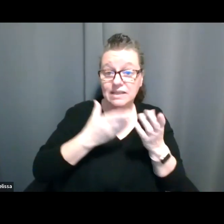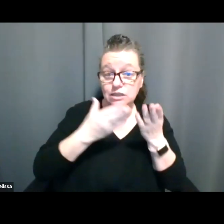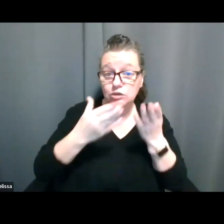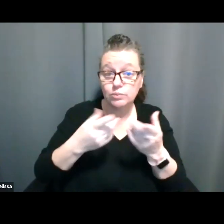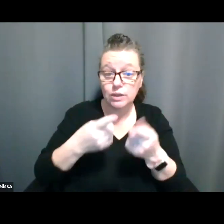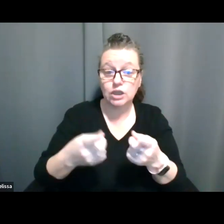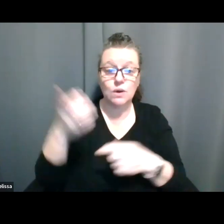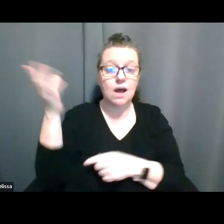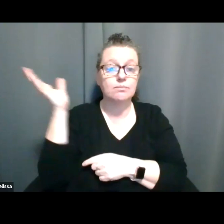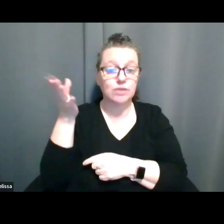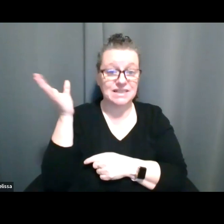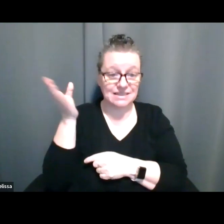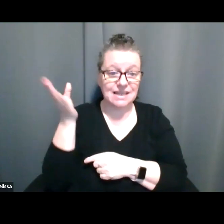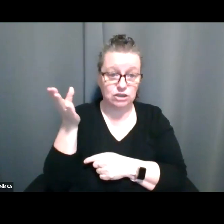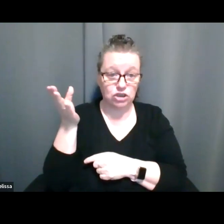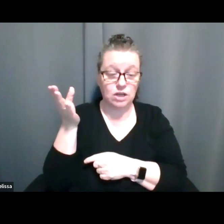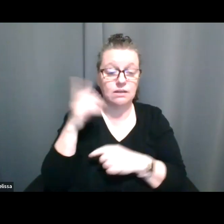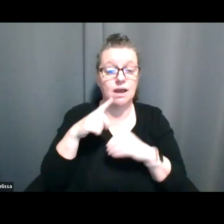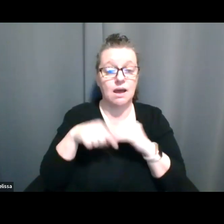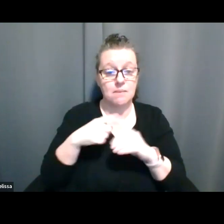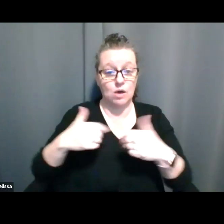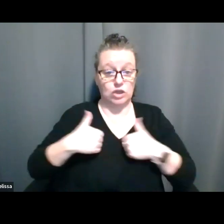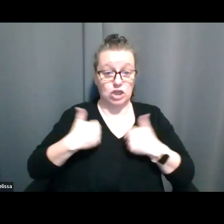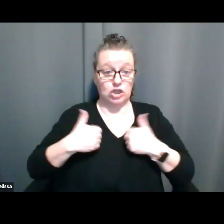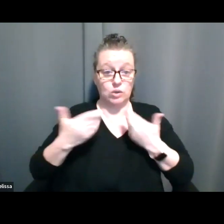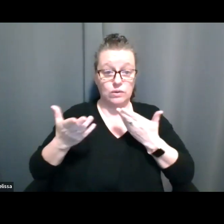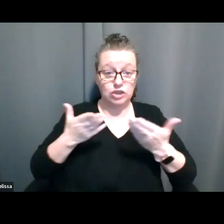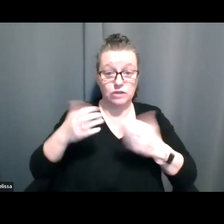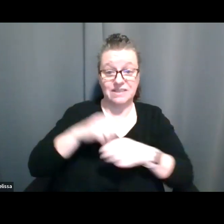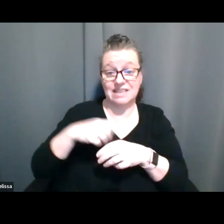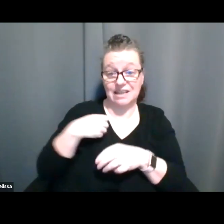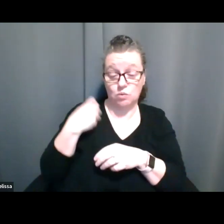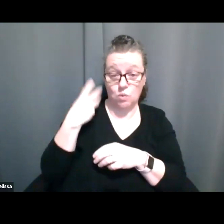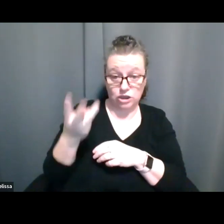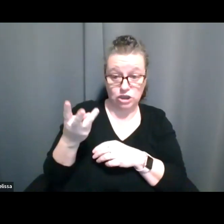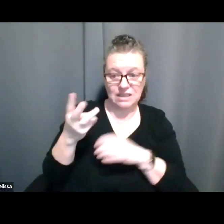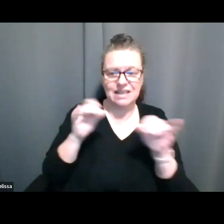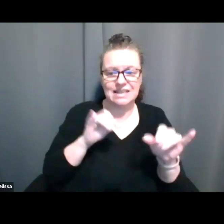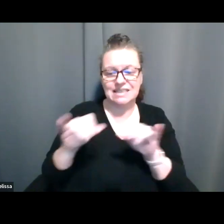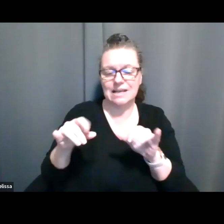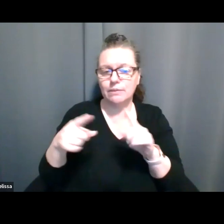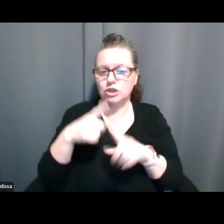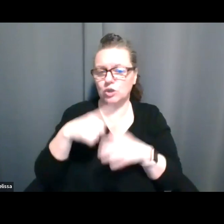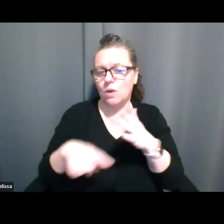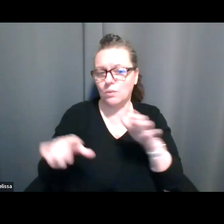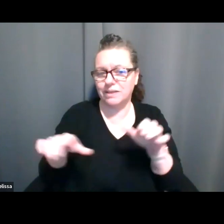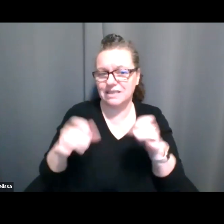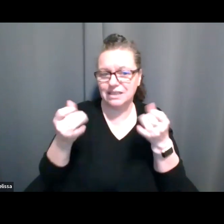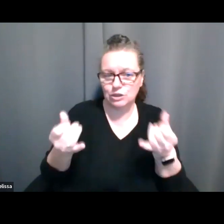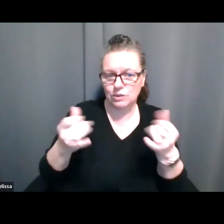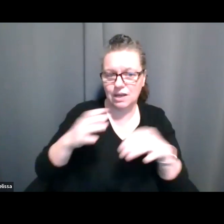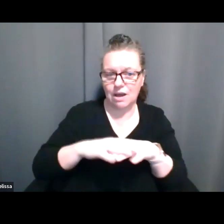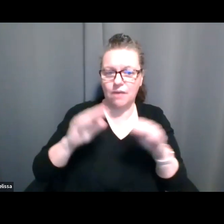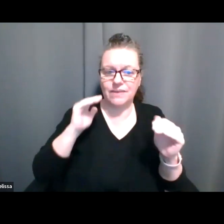a presentation about youth services in Washington, similar to what we did today on, the